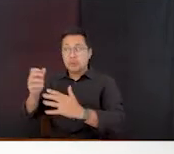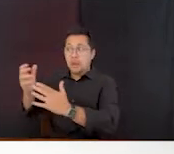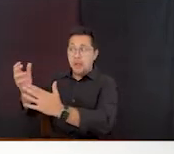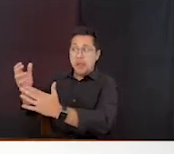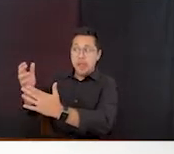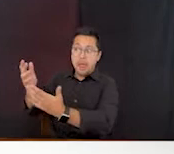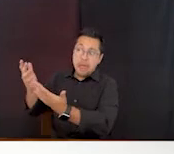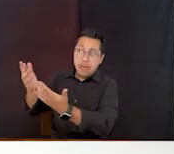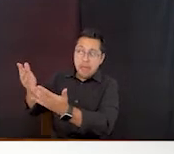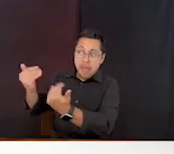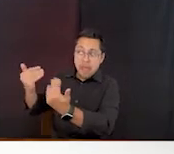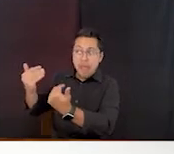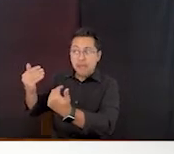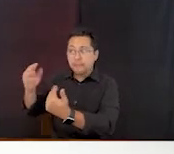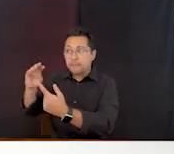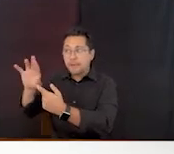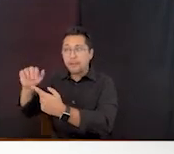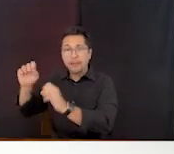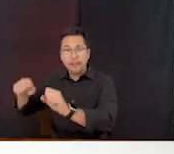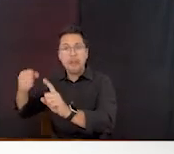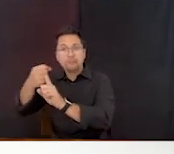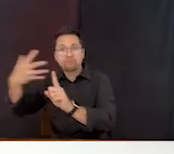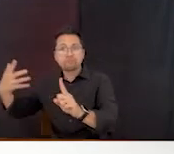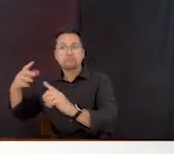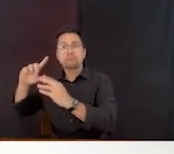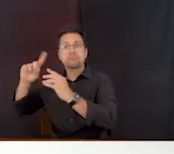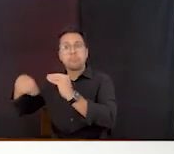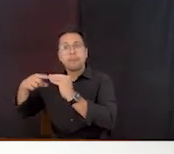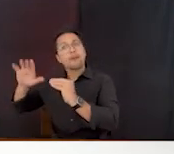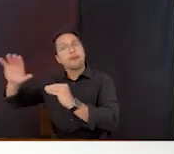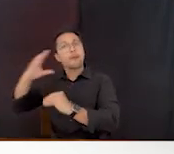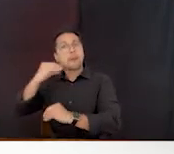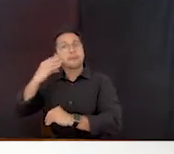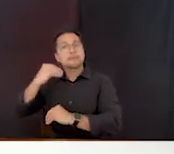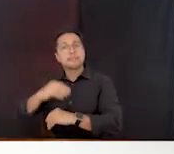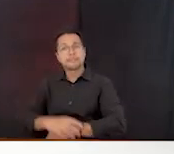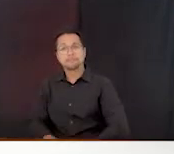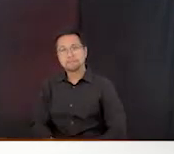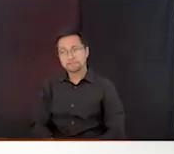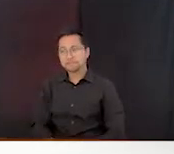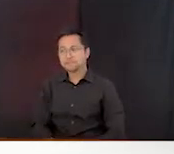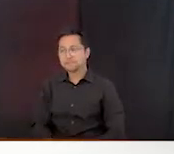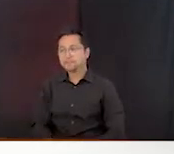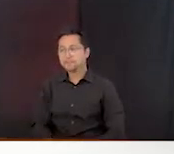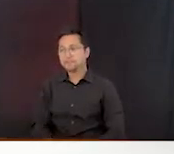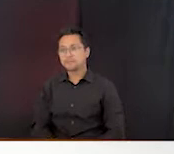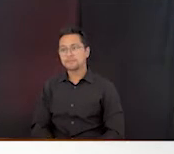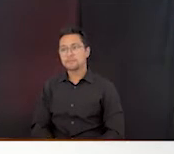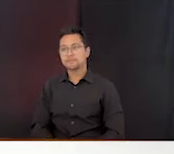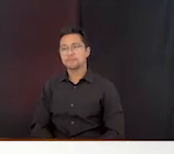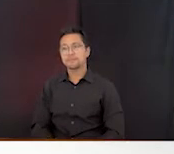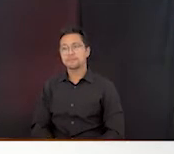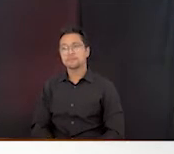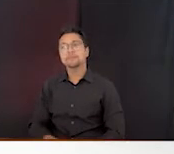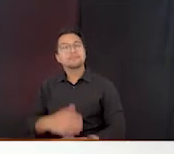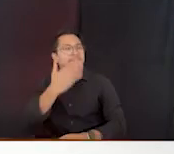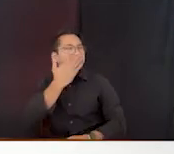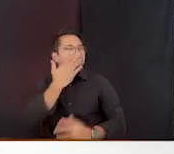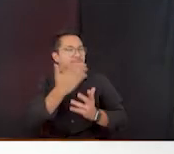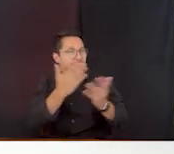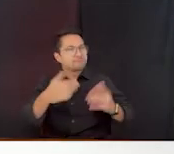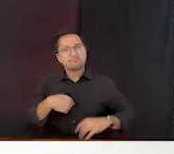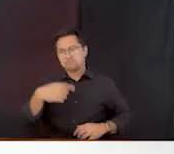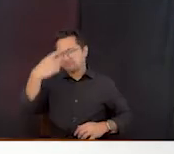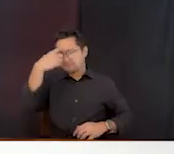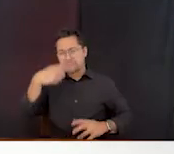All right, so I know Mira also thinks that this is something that was important in her experience, so I'm going